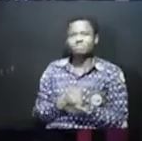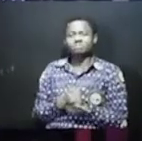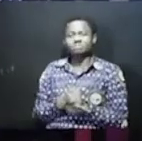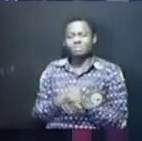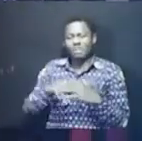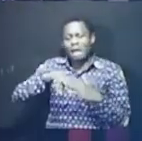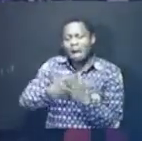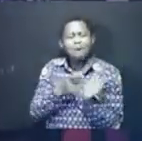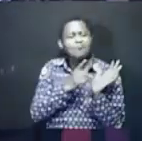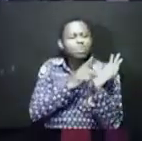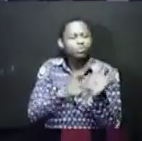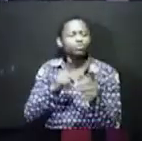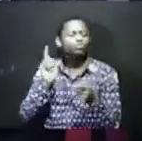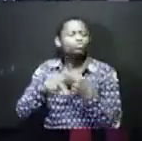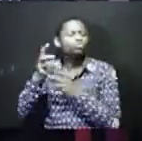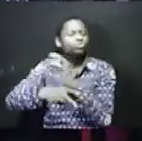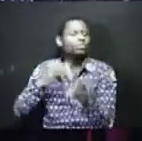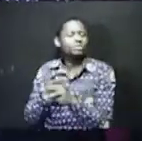Now,